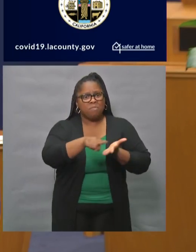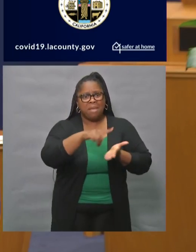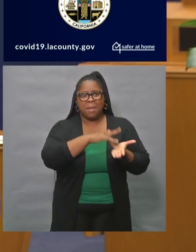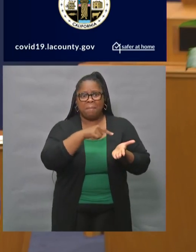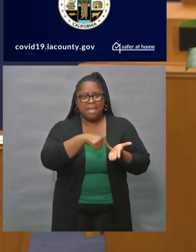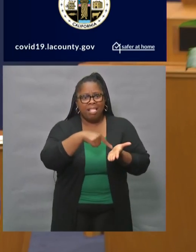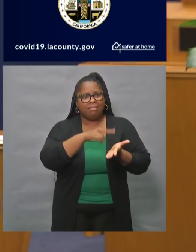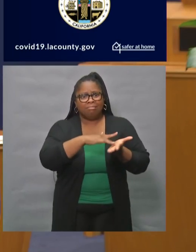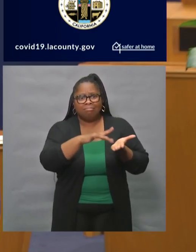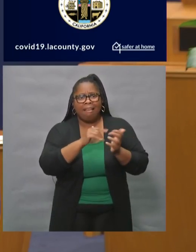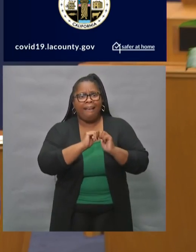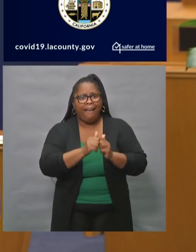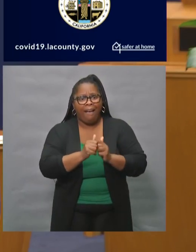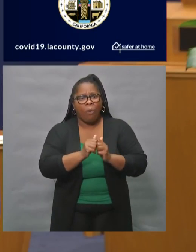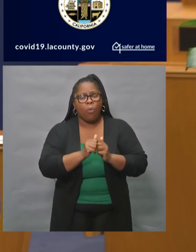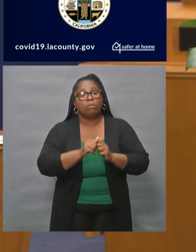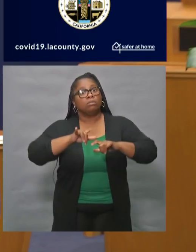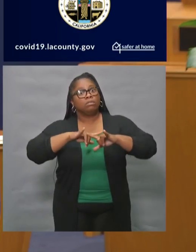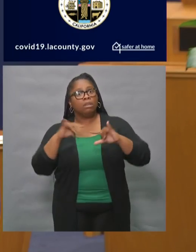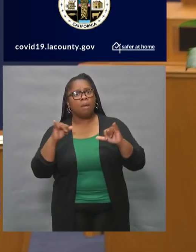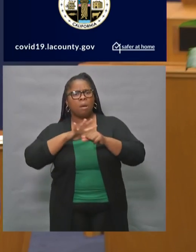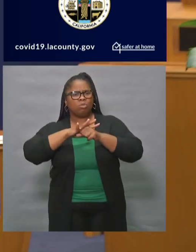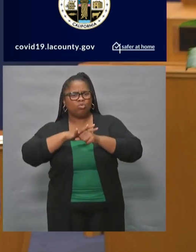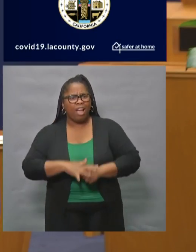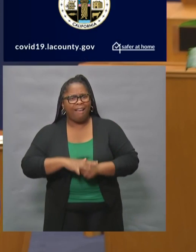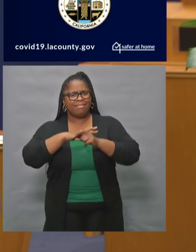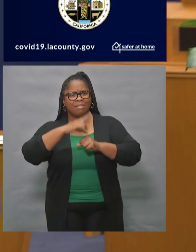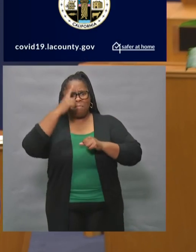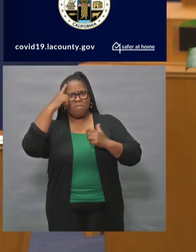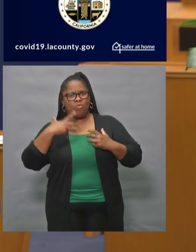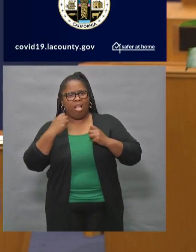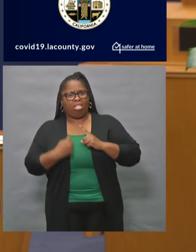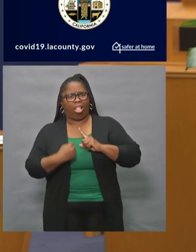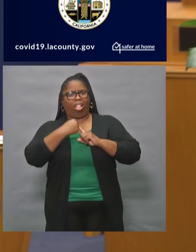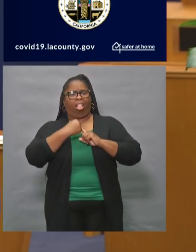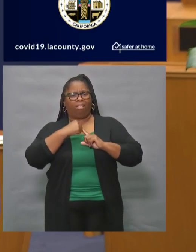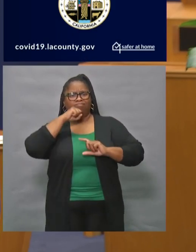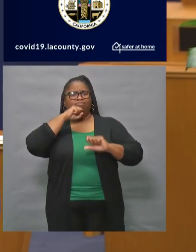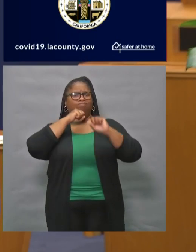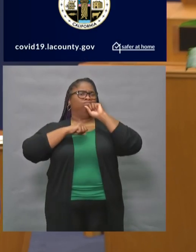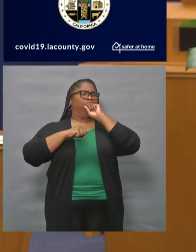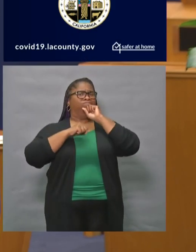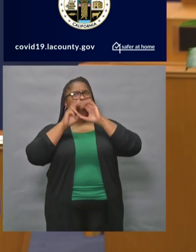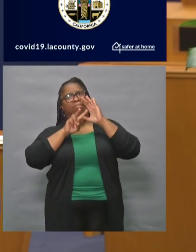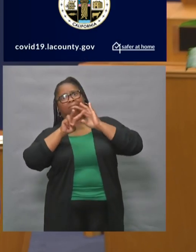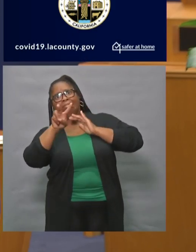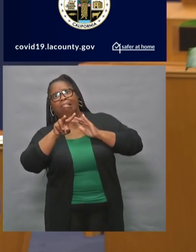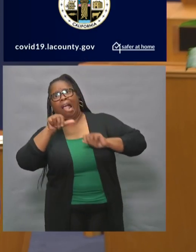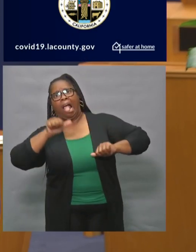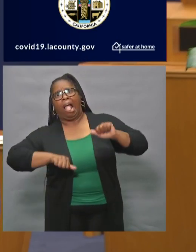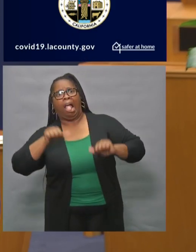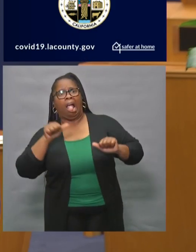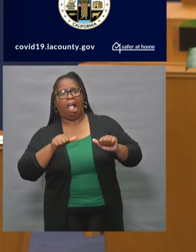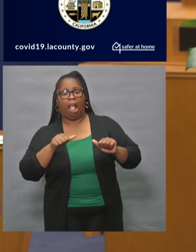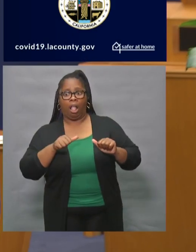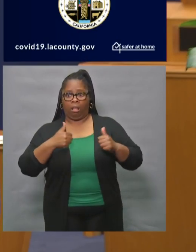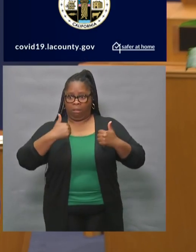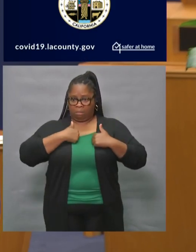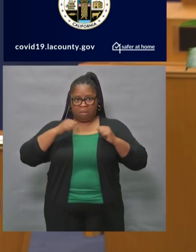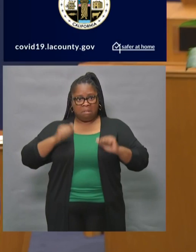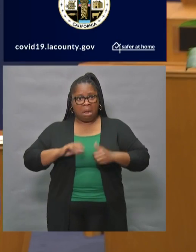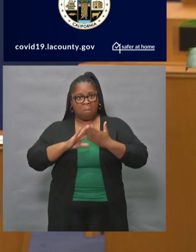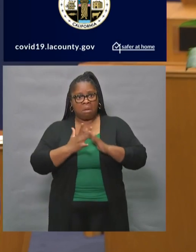and the mental health impact that we're all feeling about the uncertainty that lies ahead, concerns about getting sick,